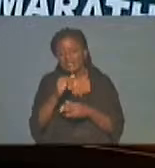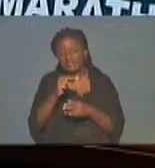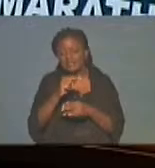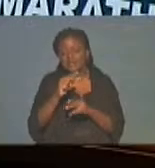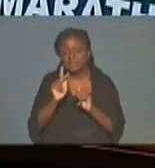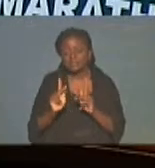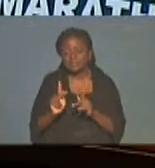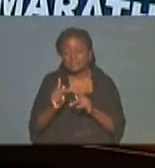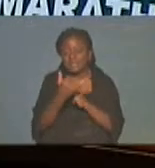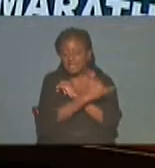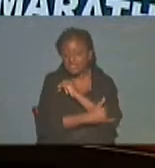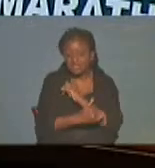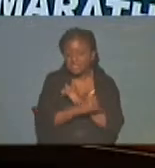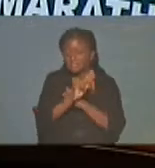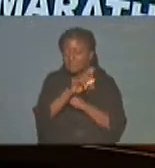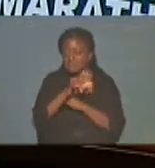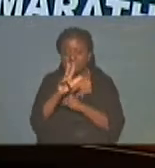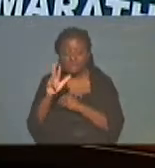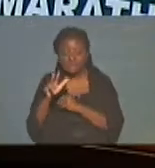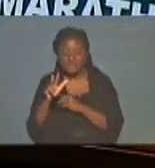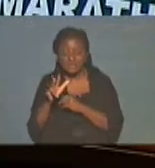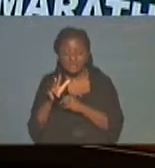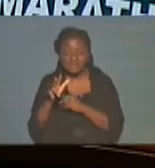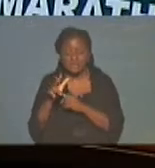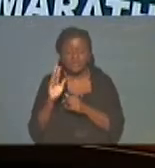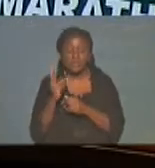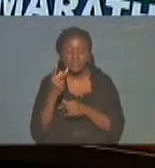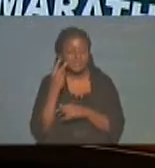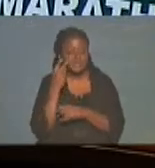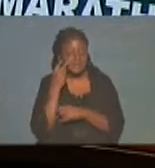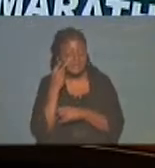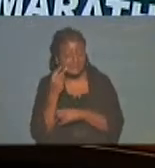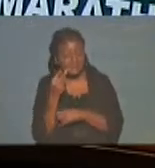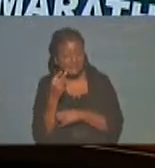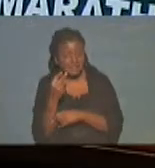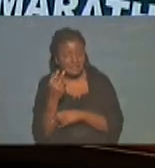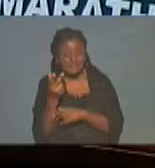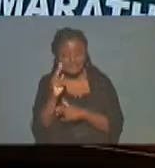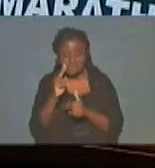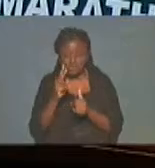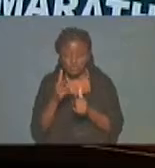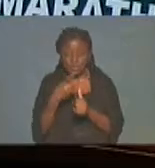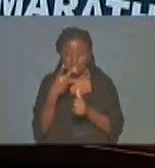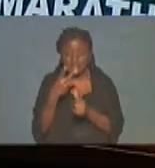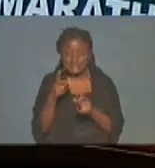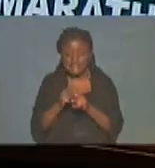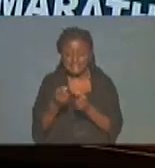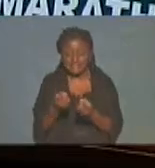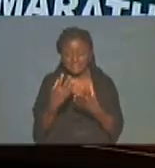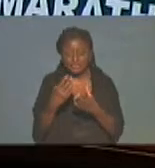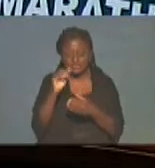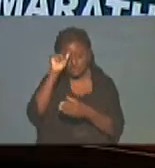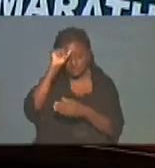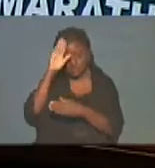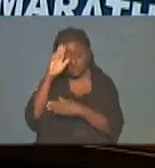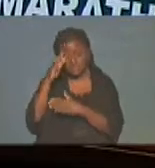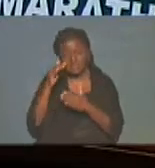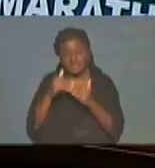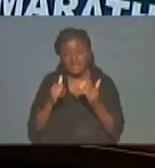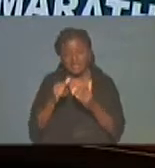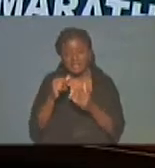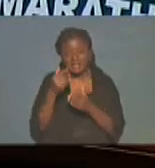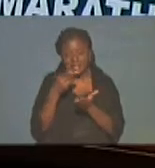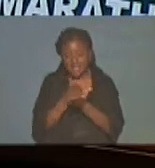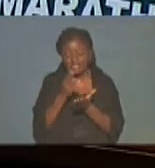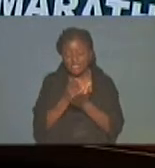33. And so in context, Madam Speaker, we see that there are twice as much Cuban nationals than there are Haitians